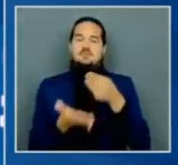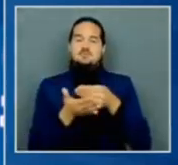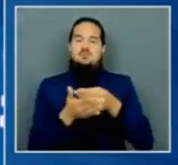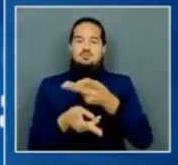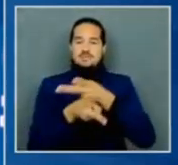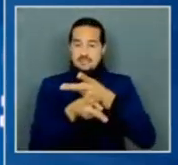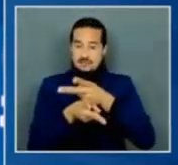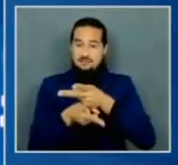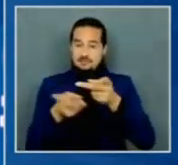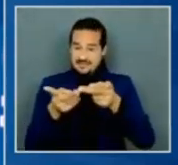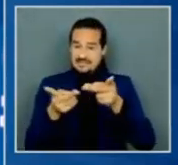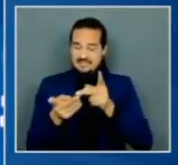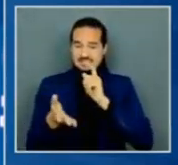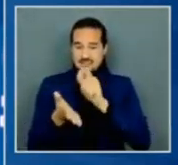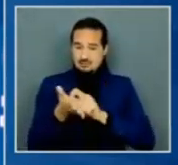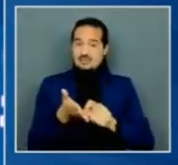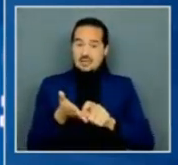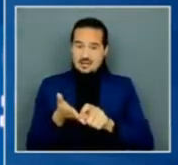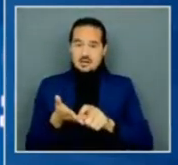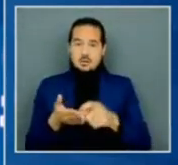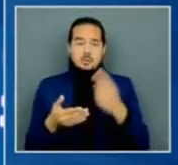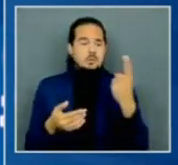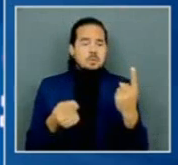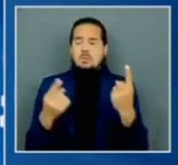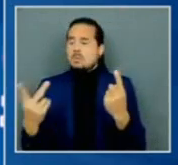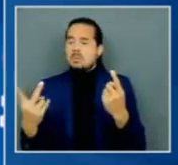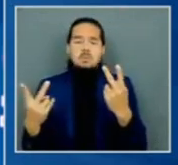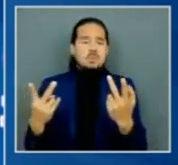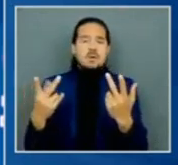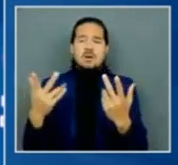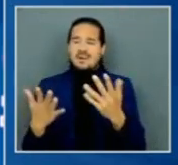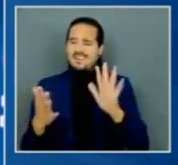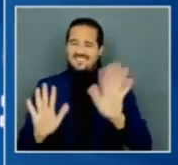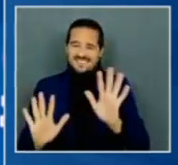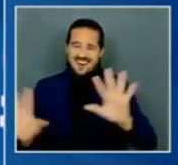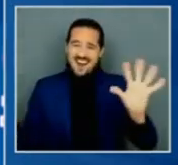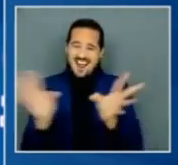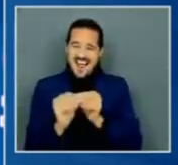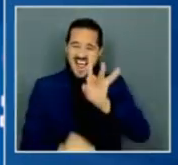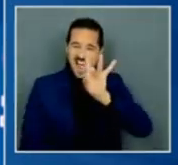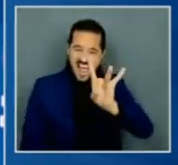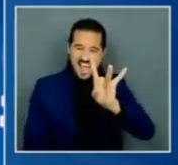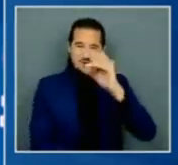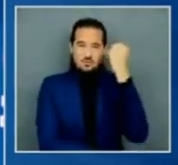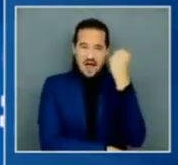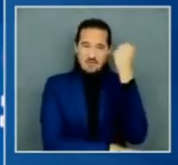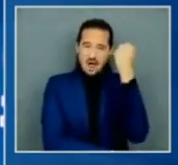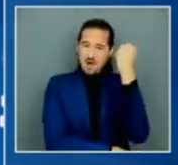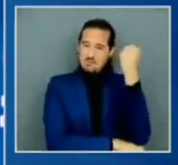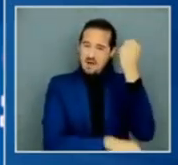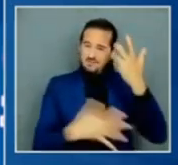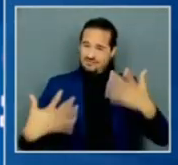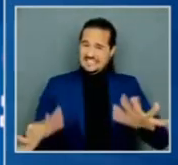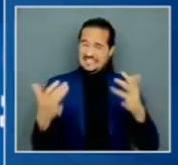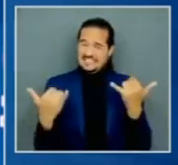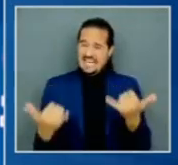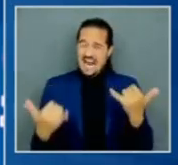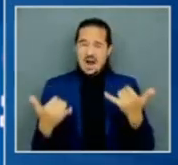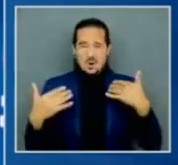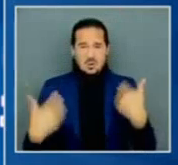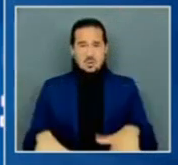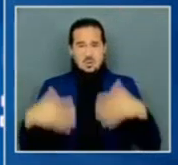Our cabinet doesn't just have one first, or just two of these firsts, but eight precedent-busting appointments.